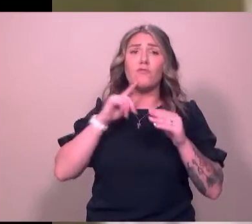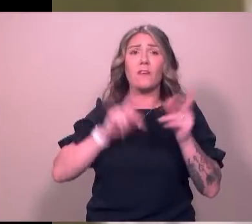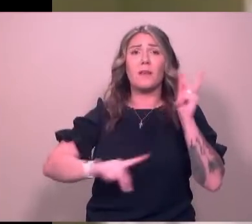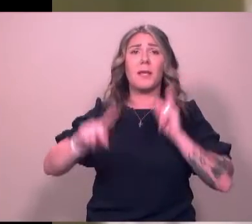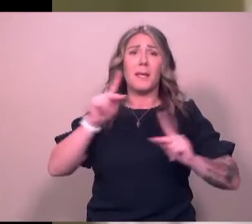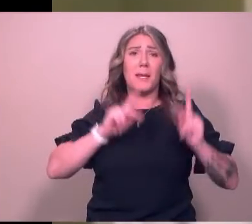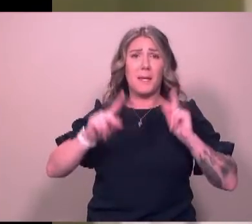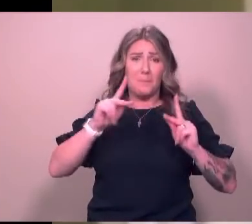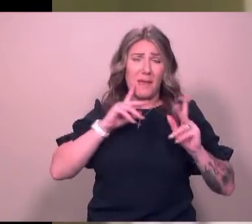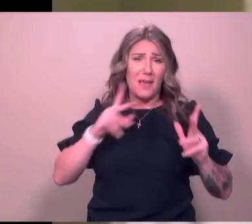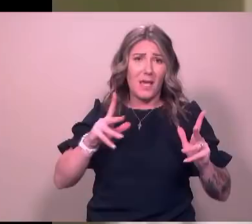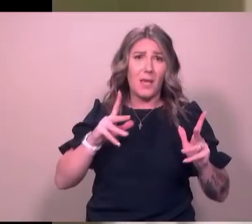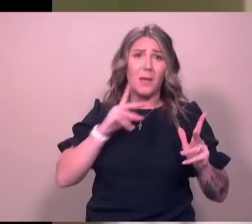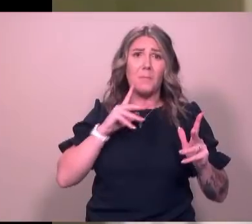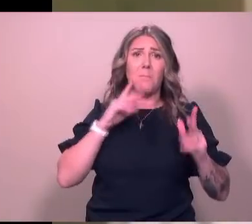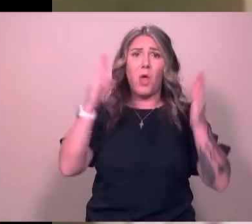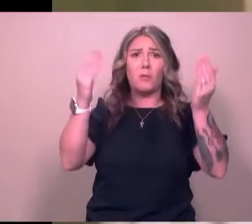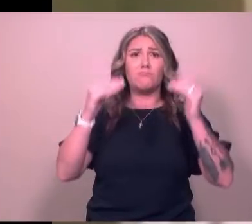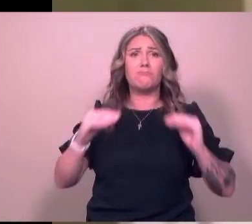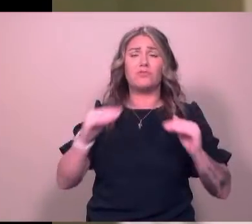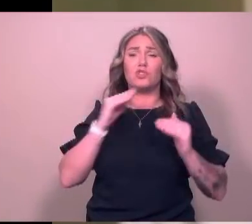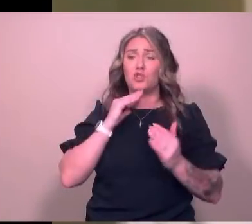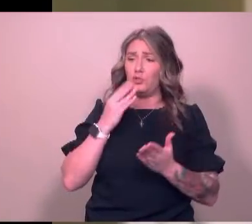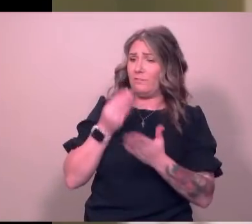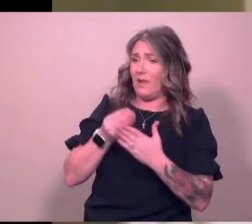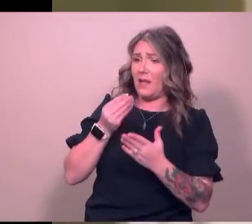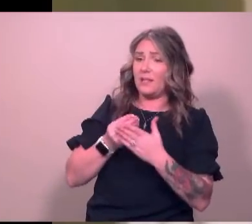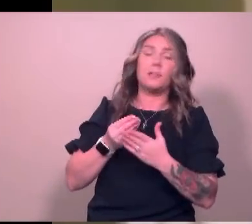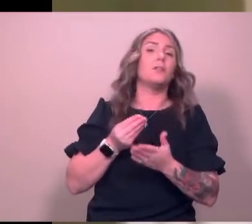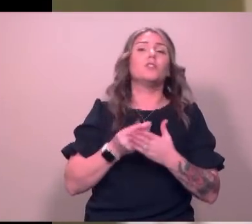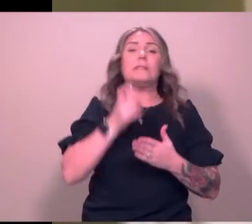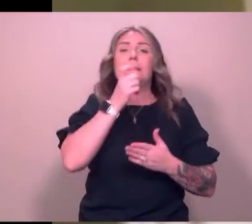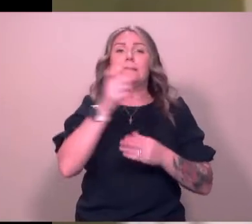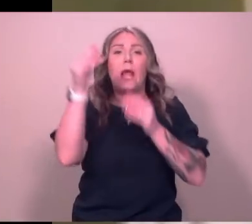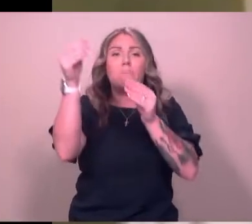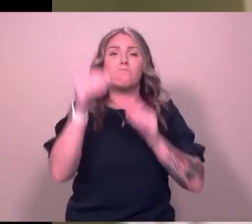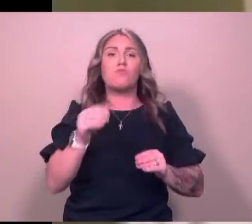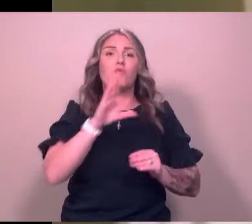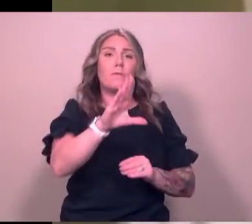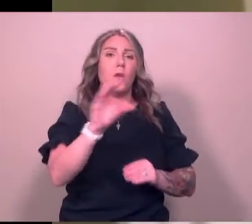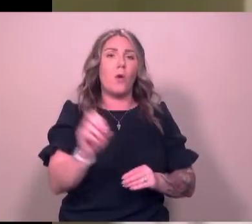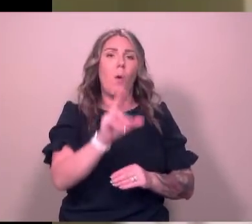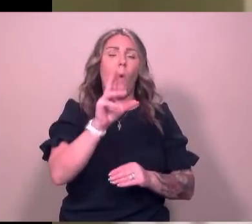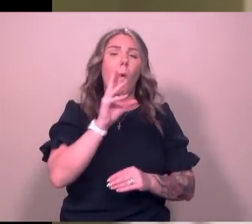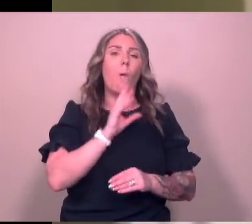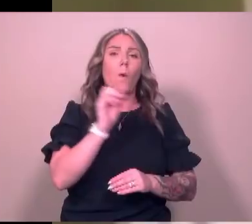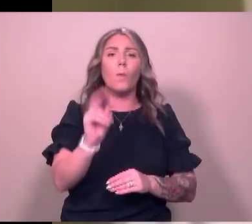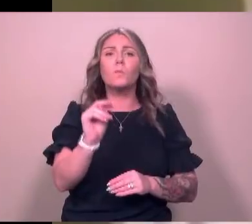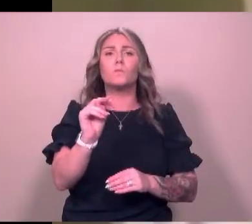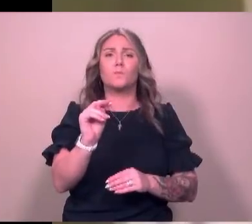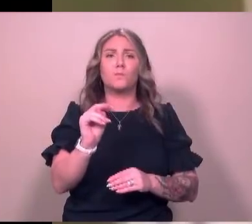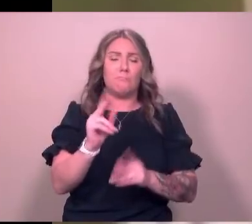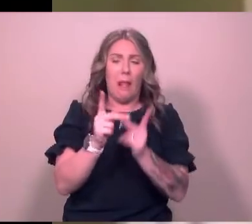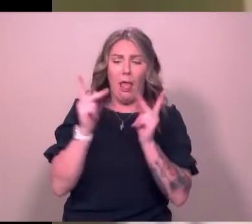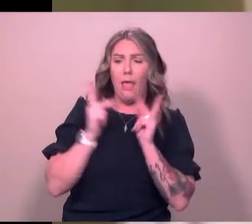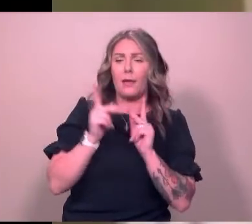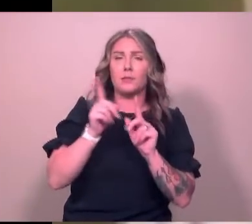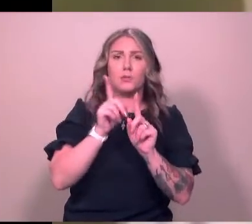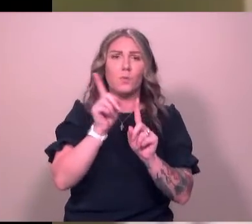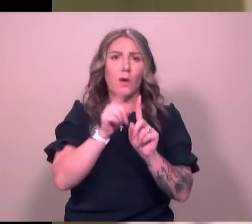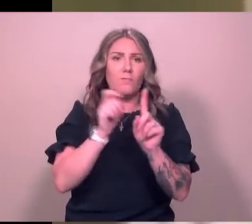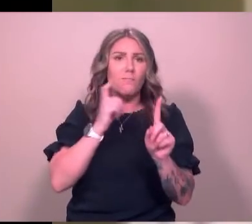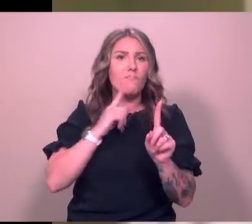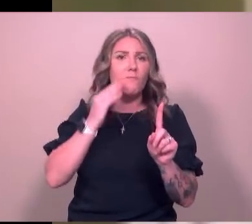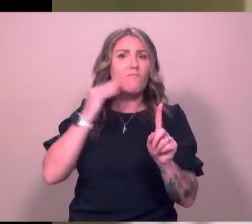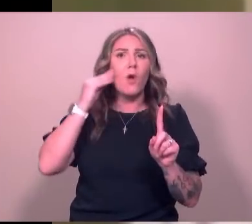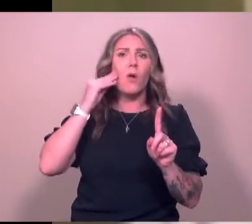chain so that we have financial disincentive to not move people back to their home base where there may be able to be long-term care. And